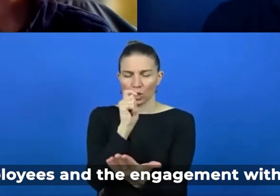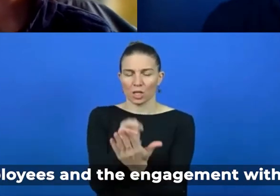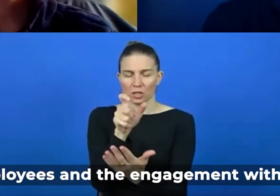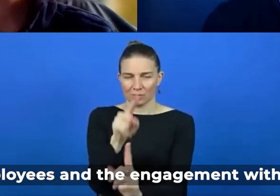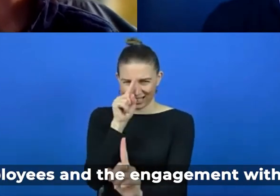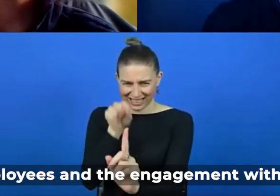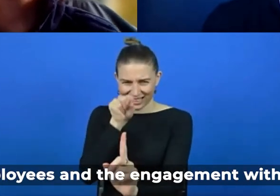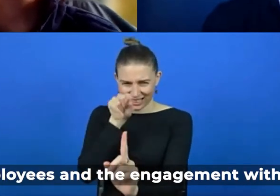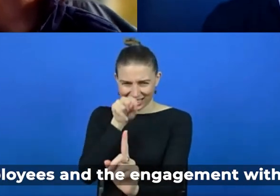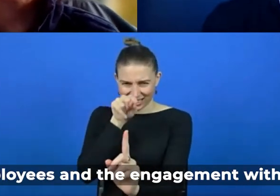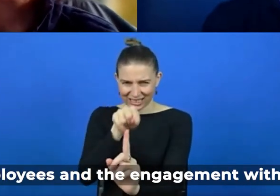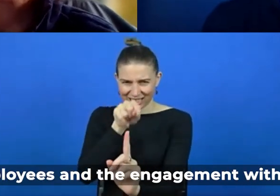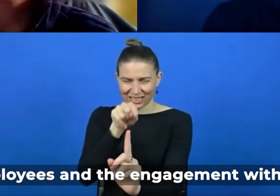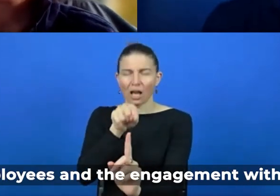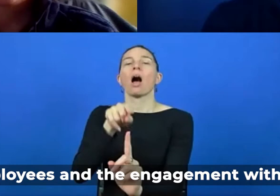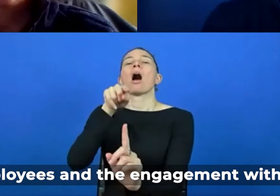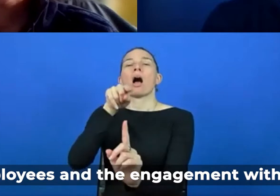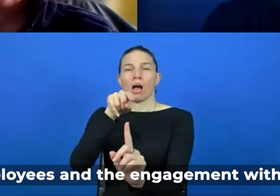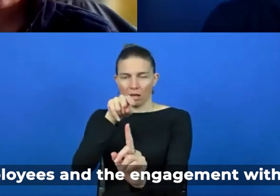it employs and the mm-hmm. engagement with us.